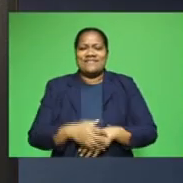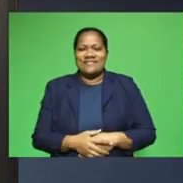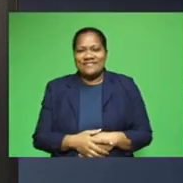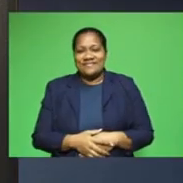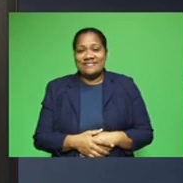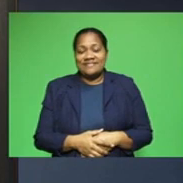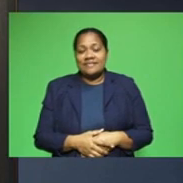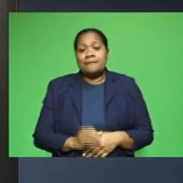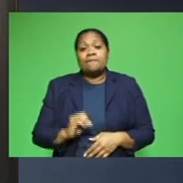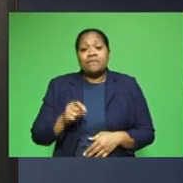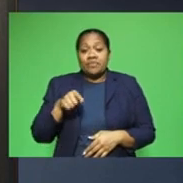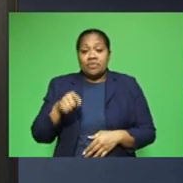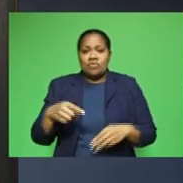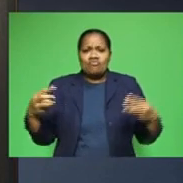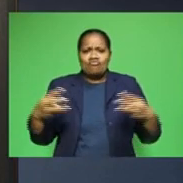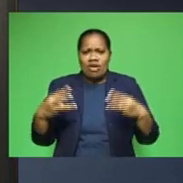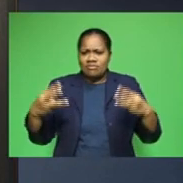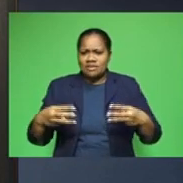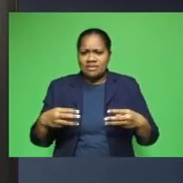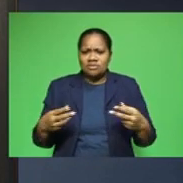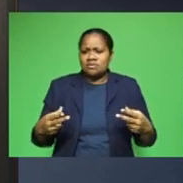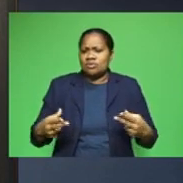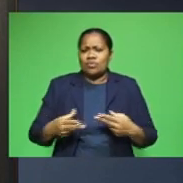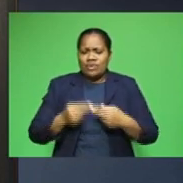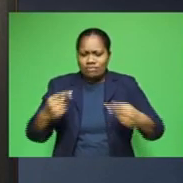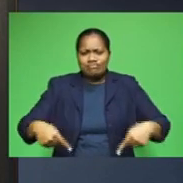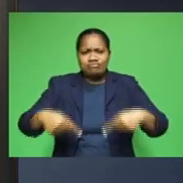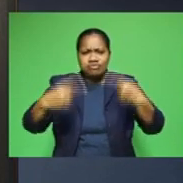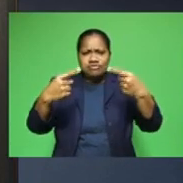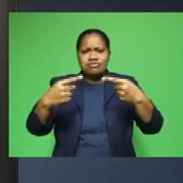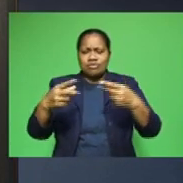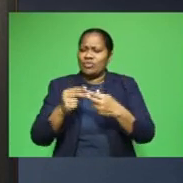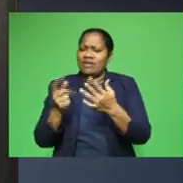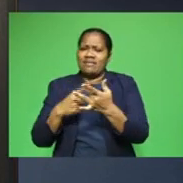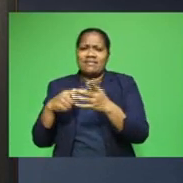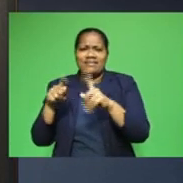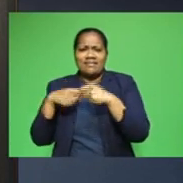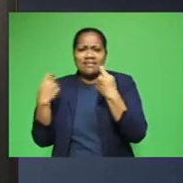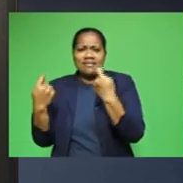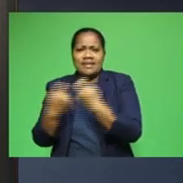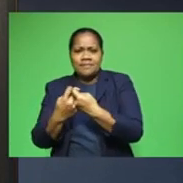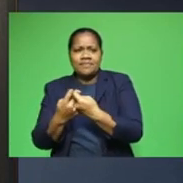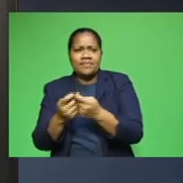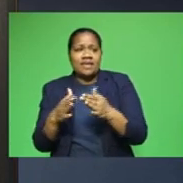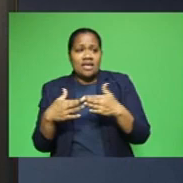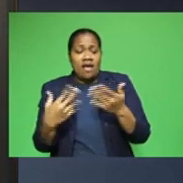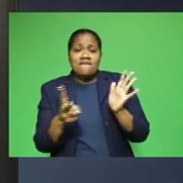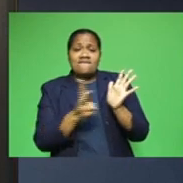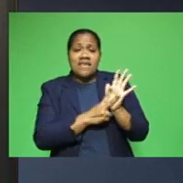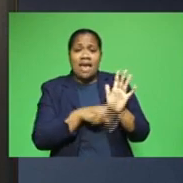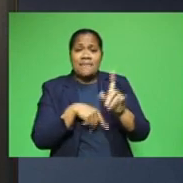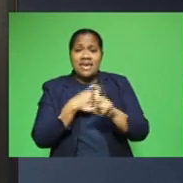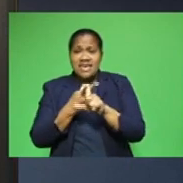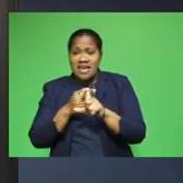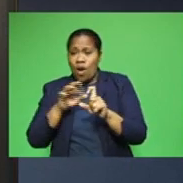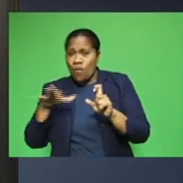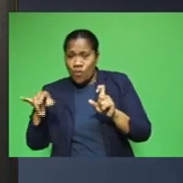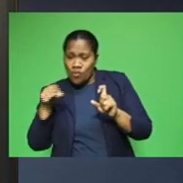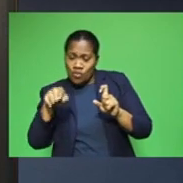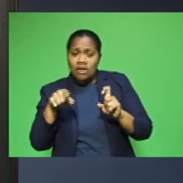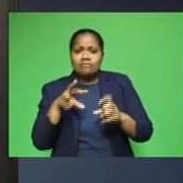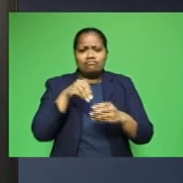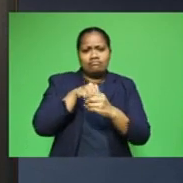performance against the Dragons in the NRL last weekend is firmly on the radar of William Kikau and the Panthers. The two teams meet